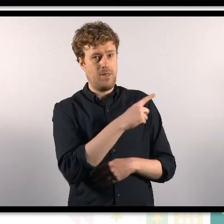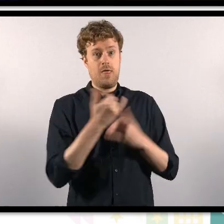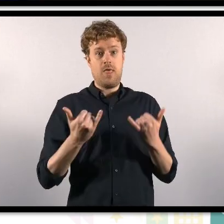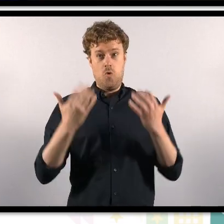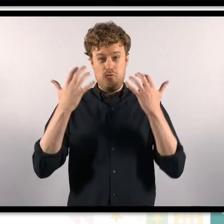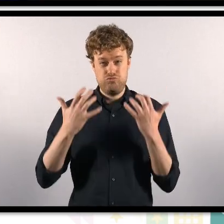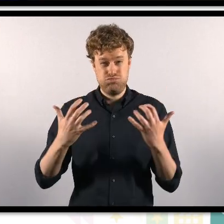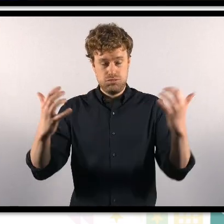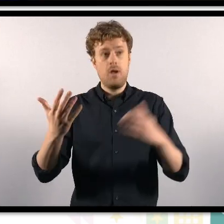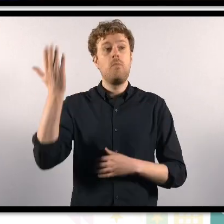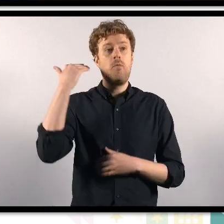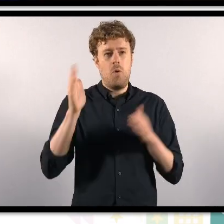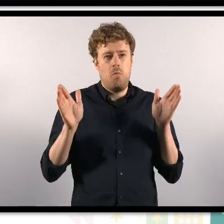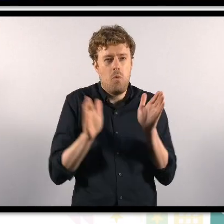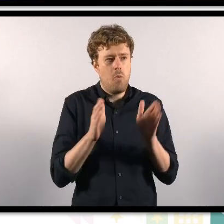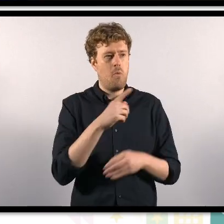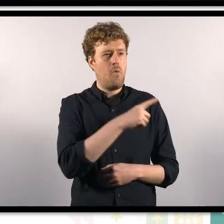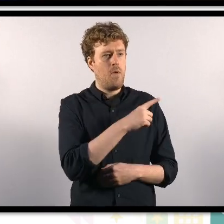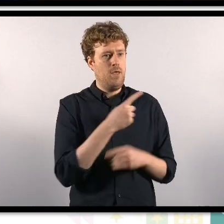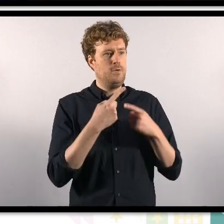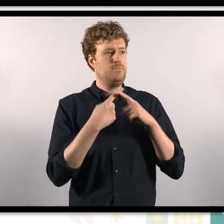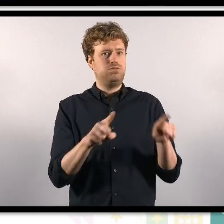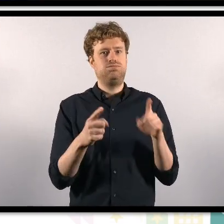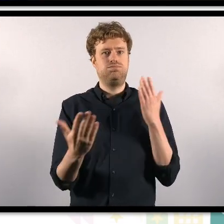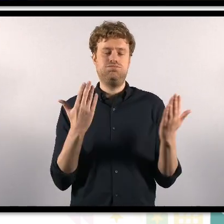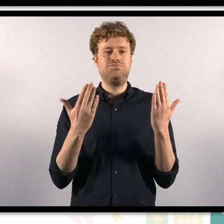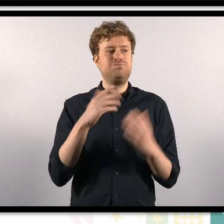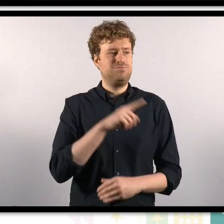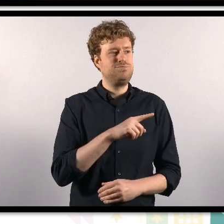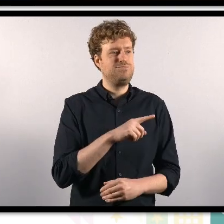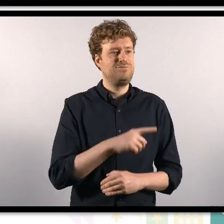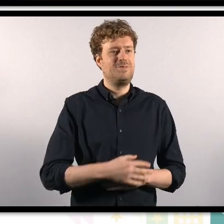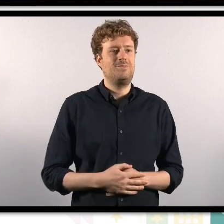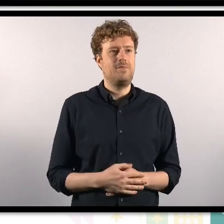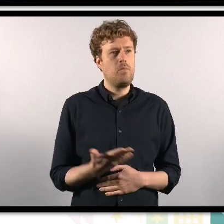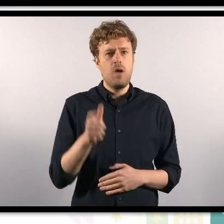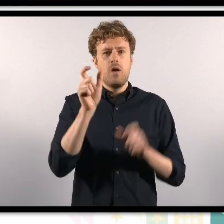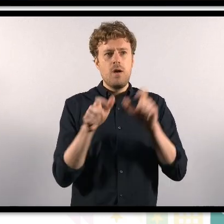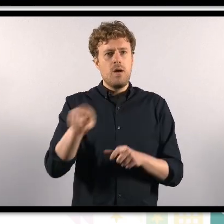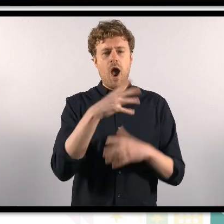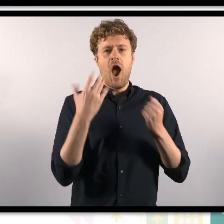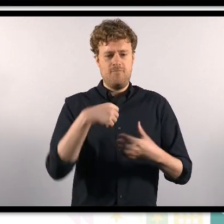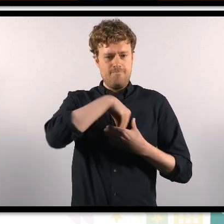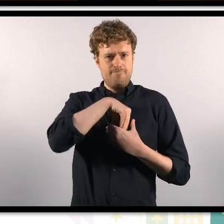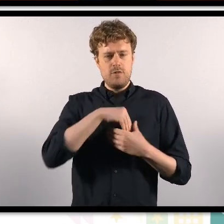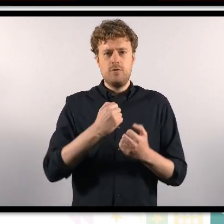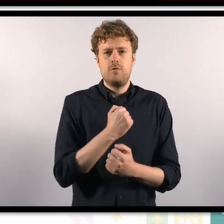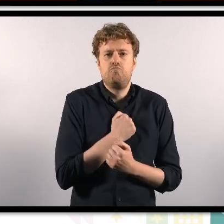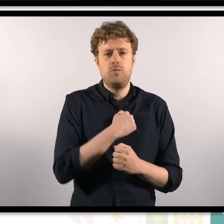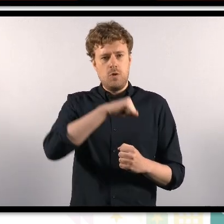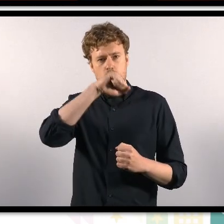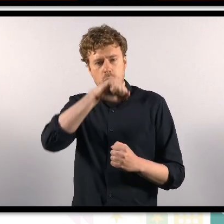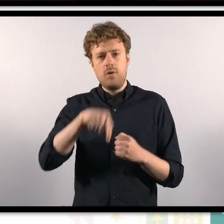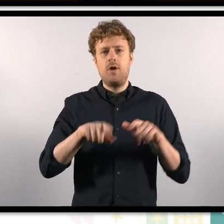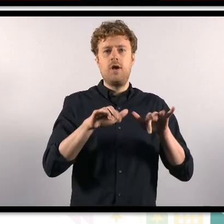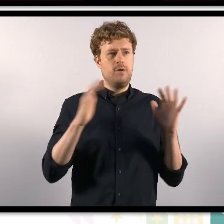together to kind of build and work on Kubernetes and eventually what became the CNCF. So if you kind